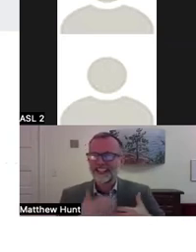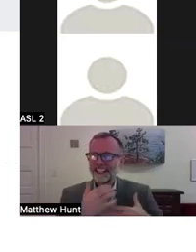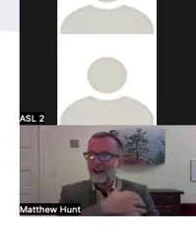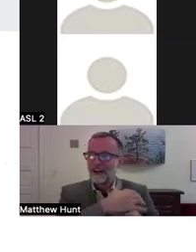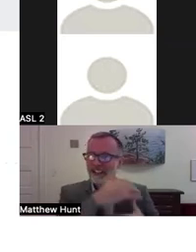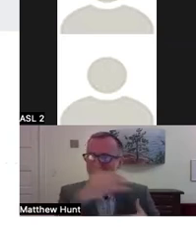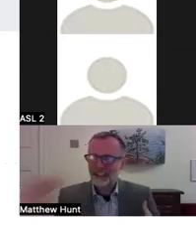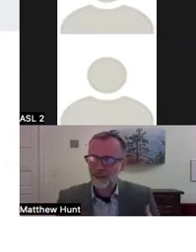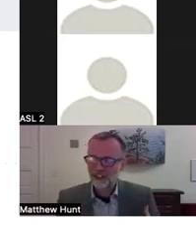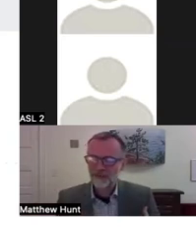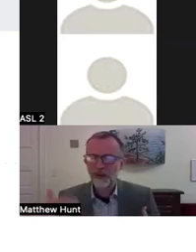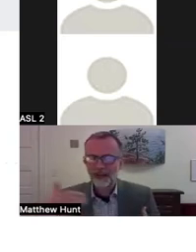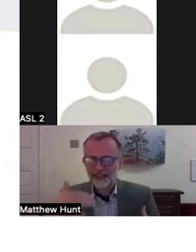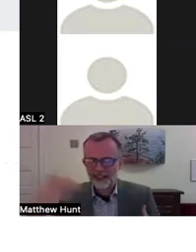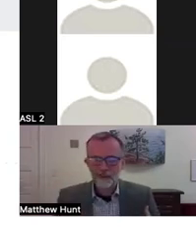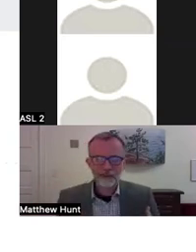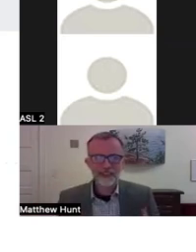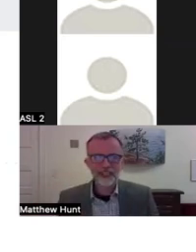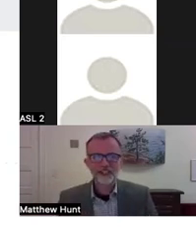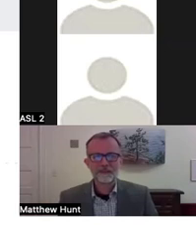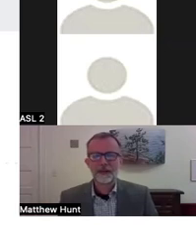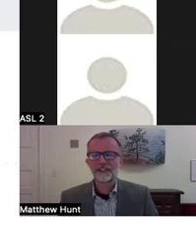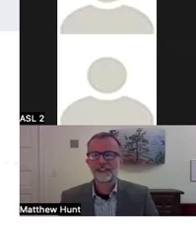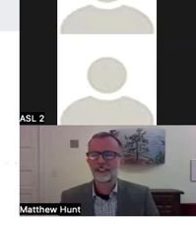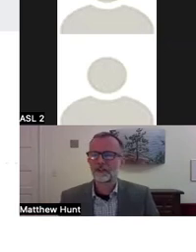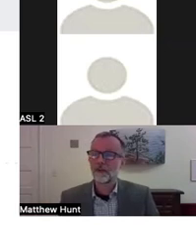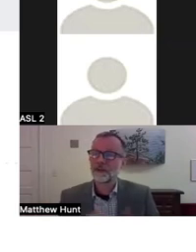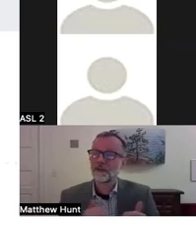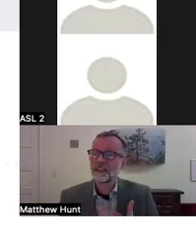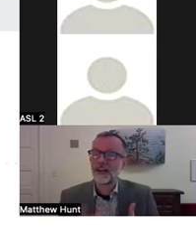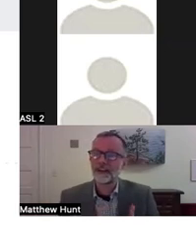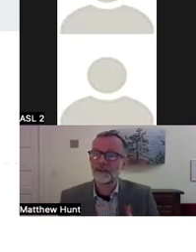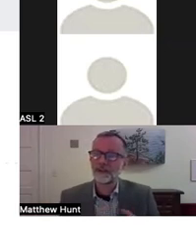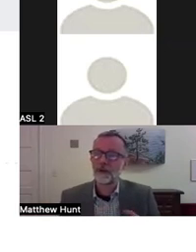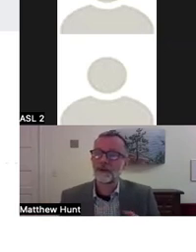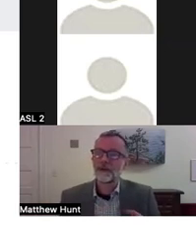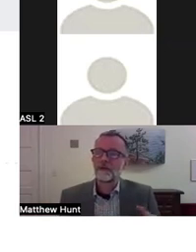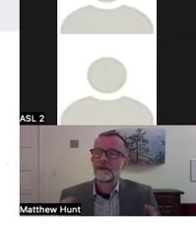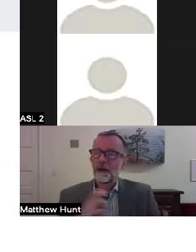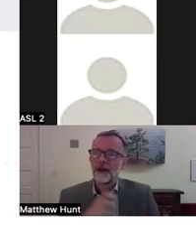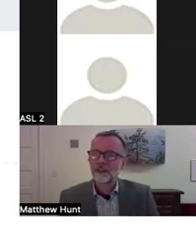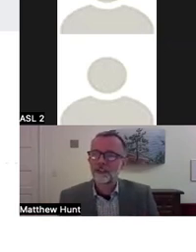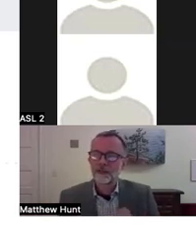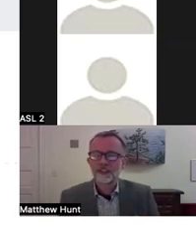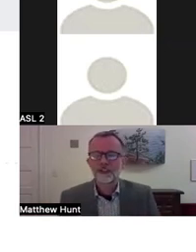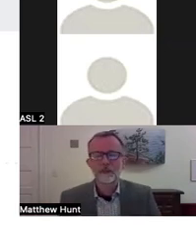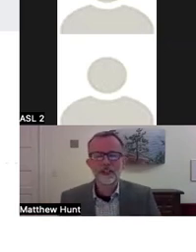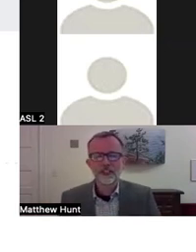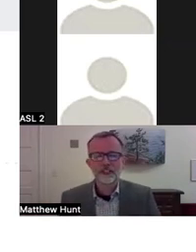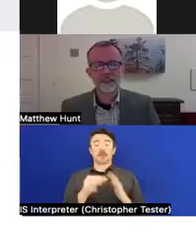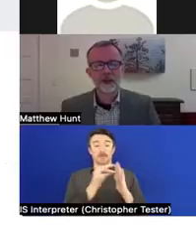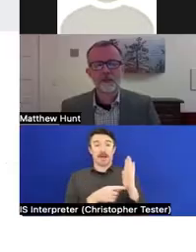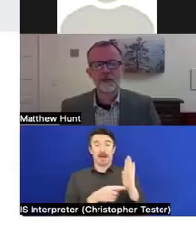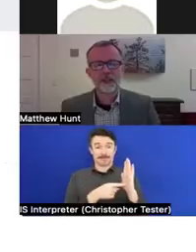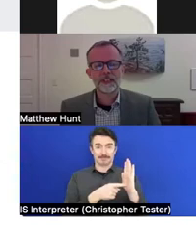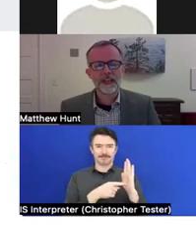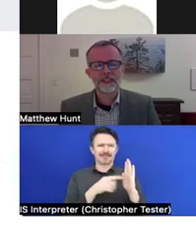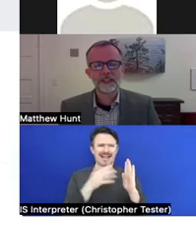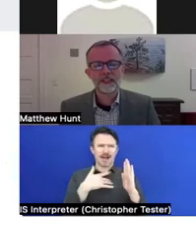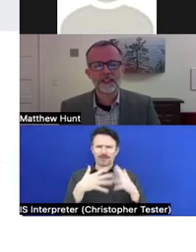questions. Obviously, the next question is, what is the implementation of policies? What we don't see either is what resources or budgets are